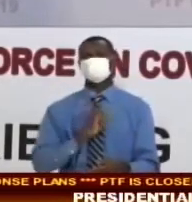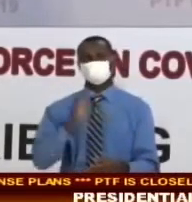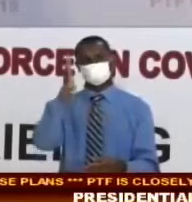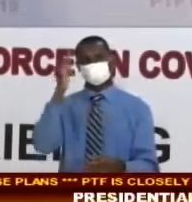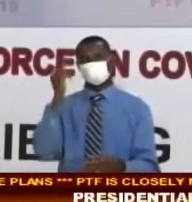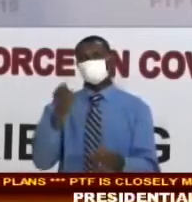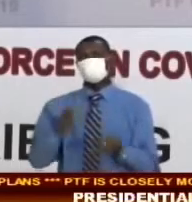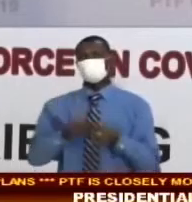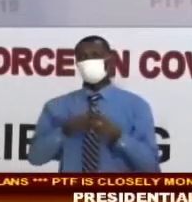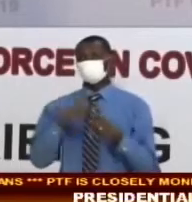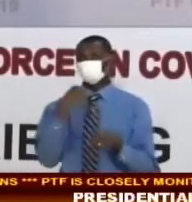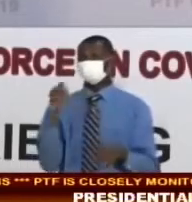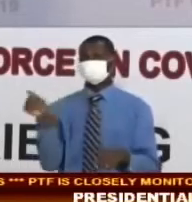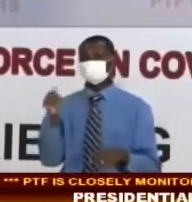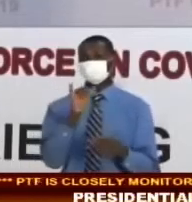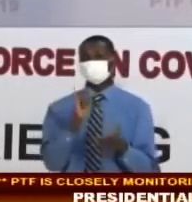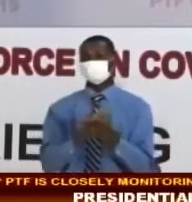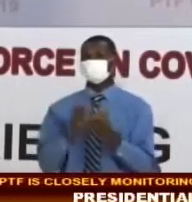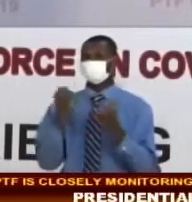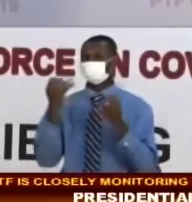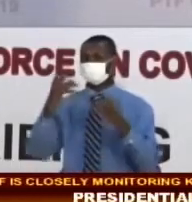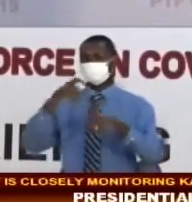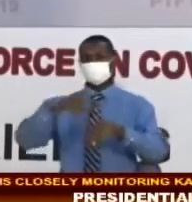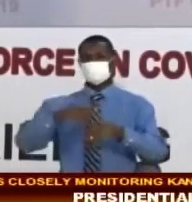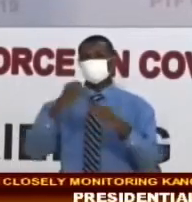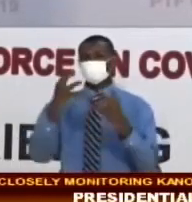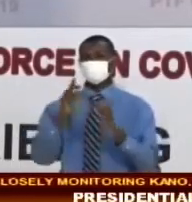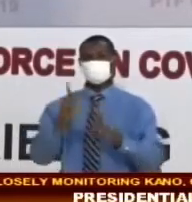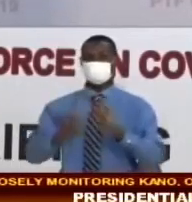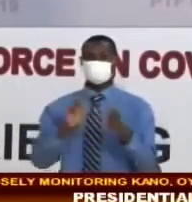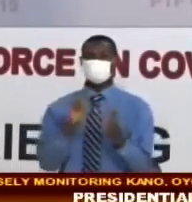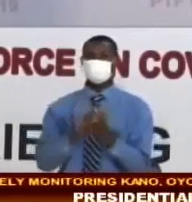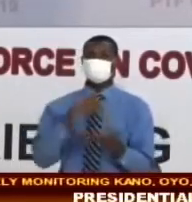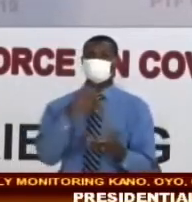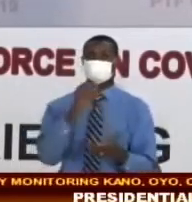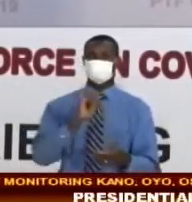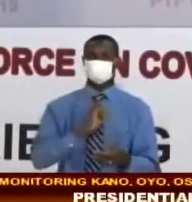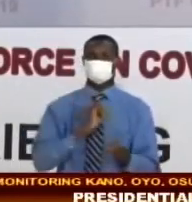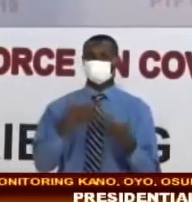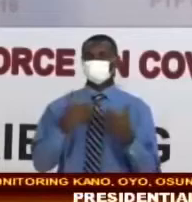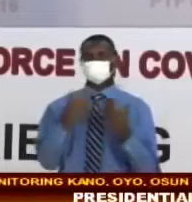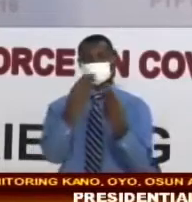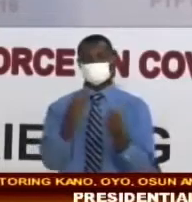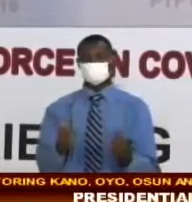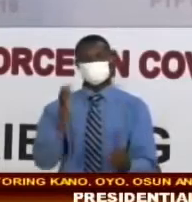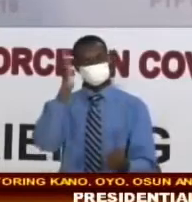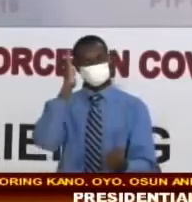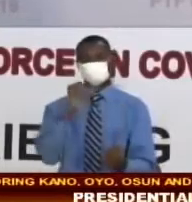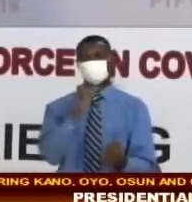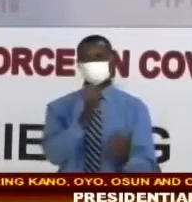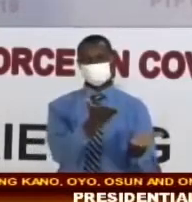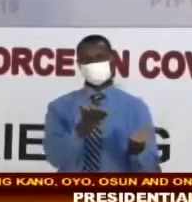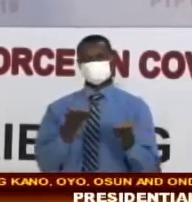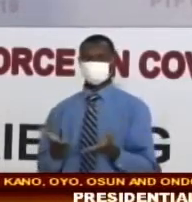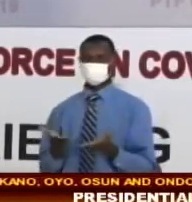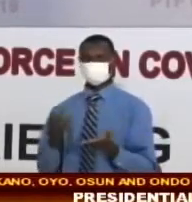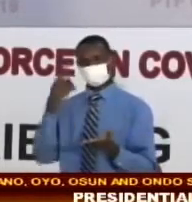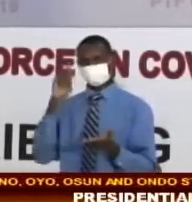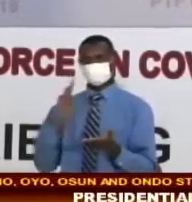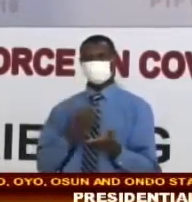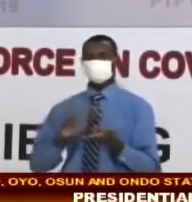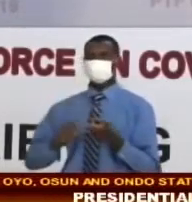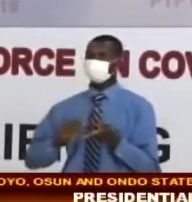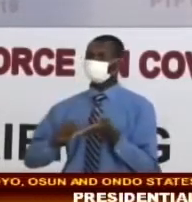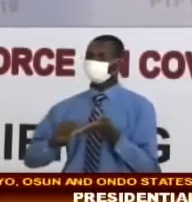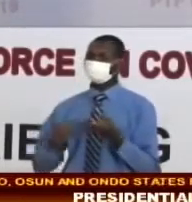of times, some of those who make this claim, they fail to really come up with